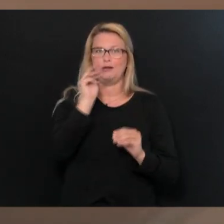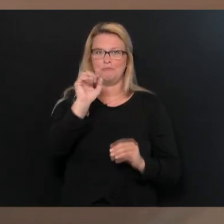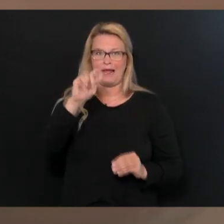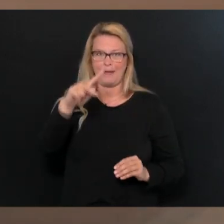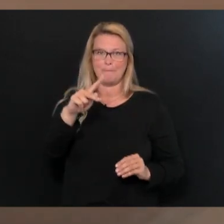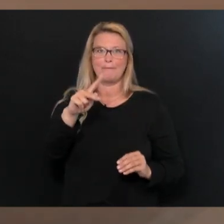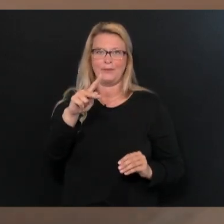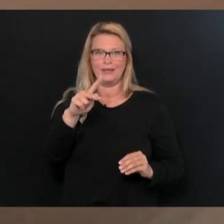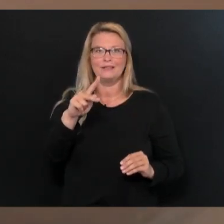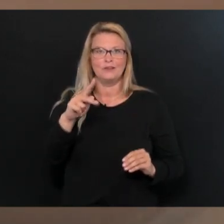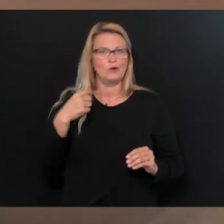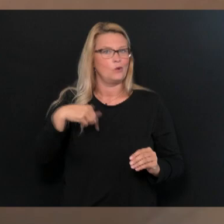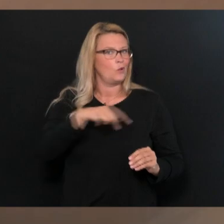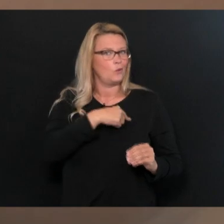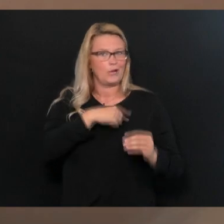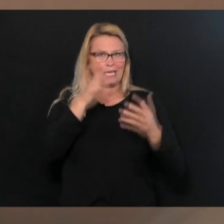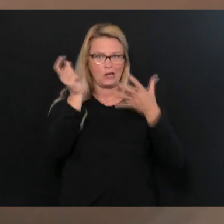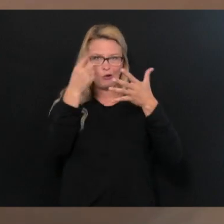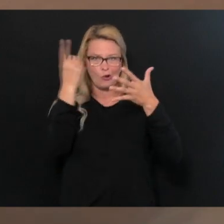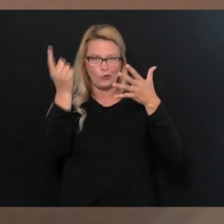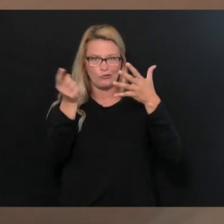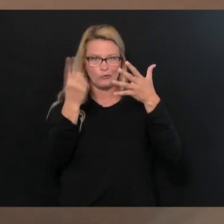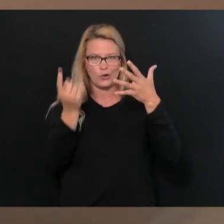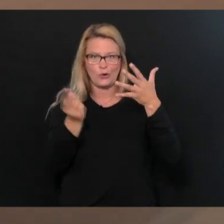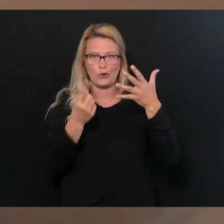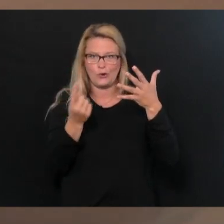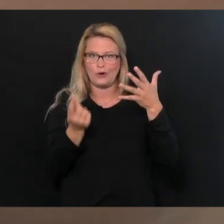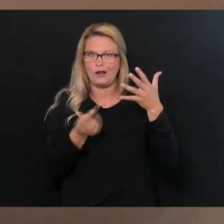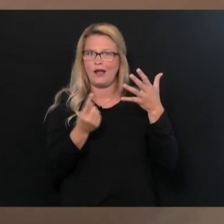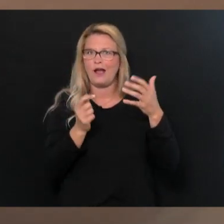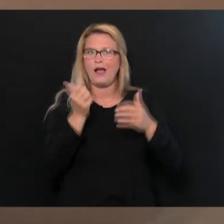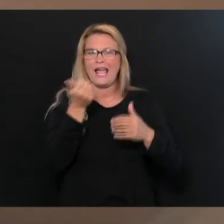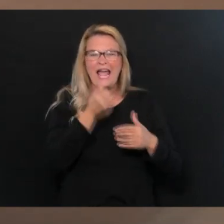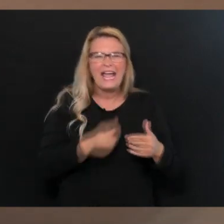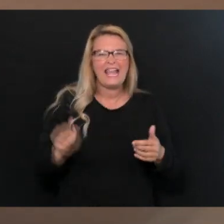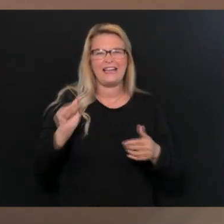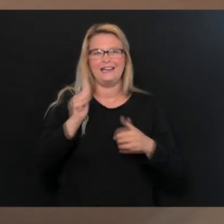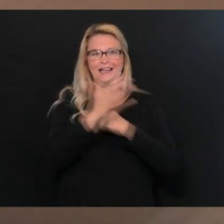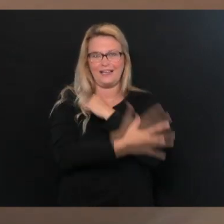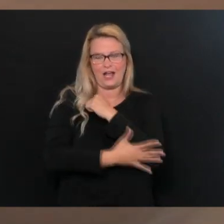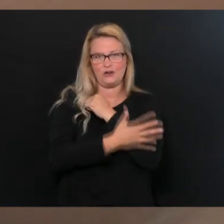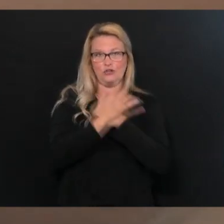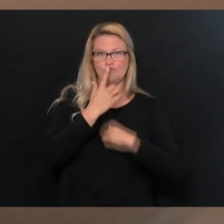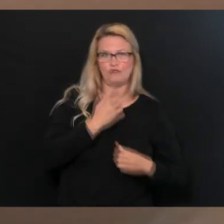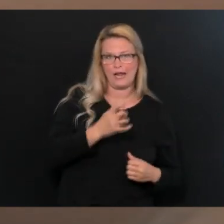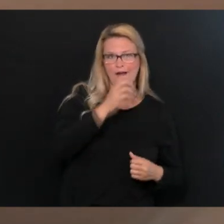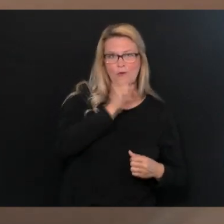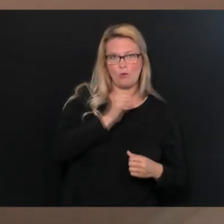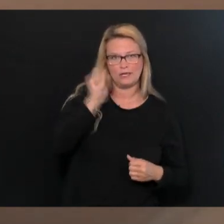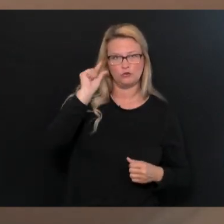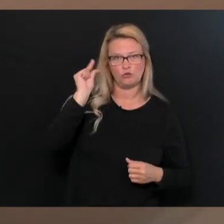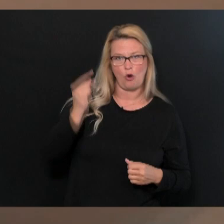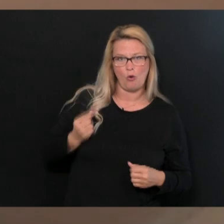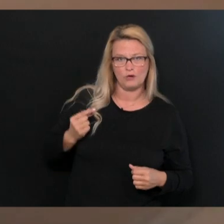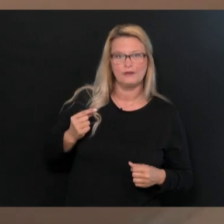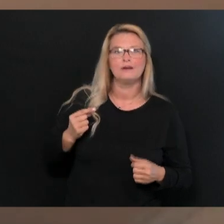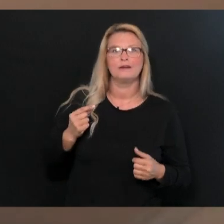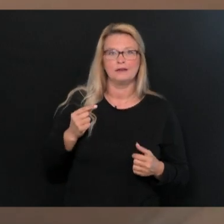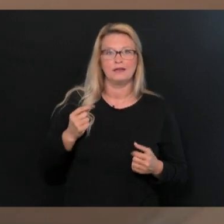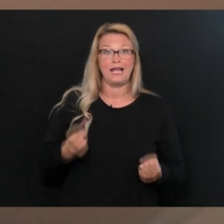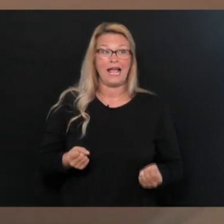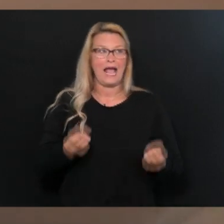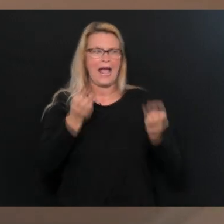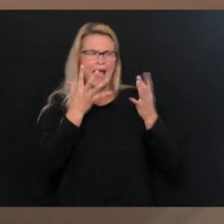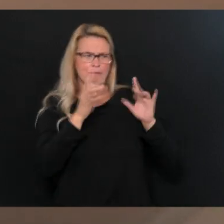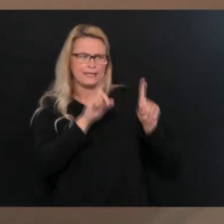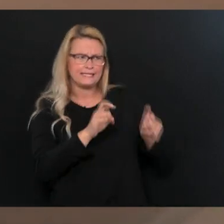data, we go through any county that is red, orange, or gold. How many tests are